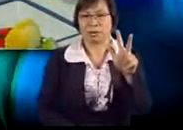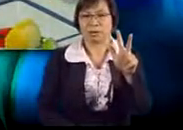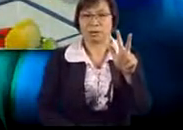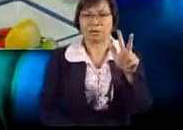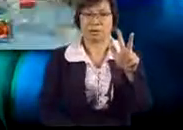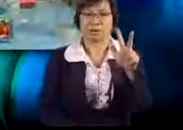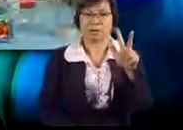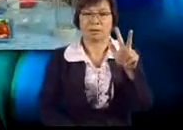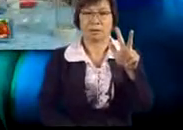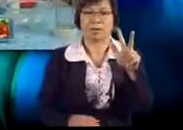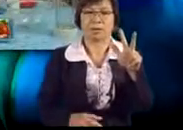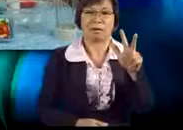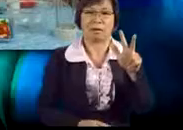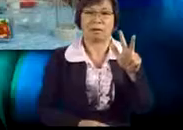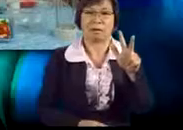3,